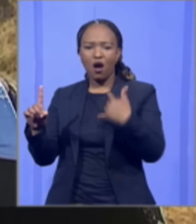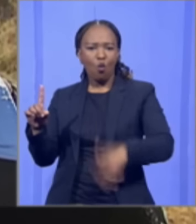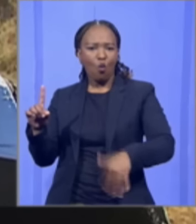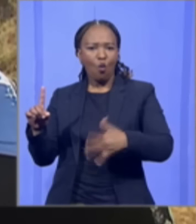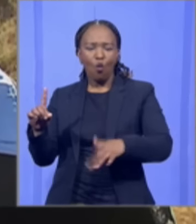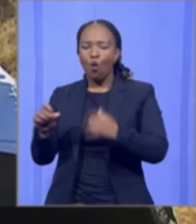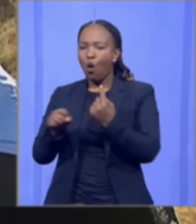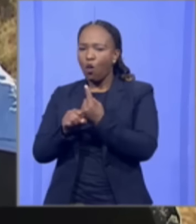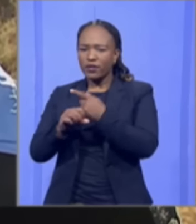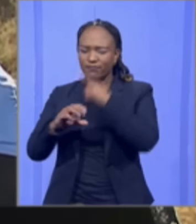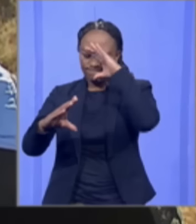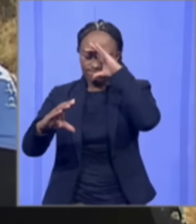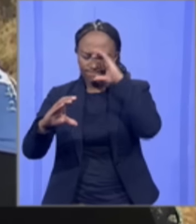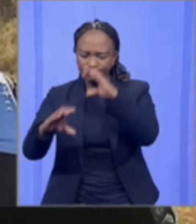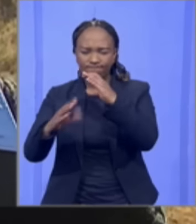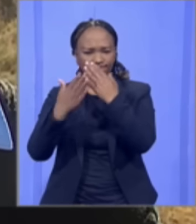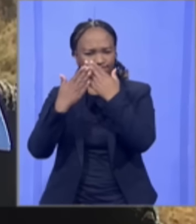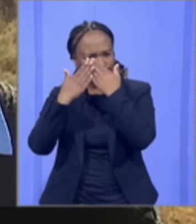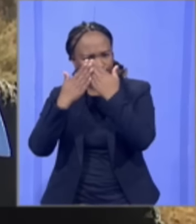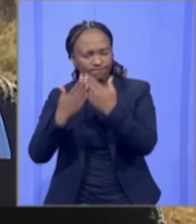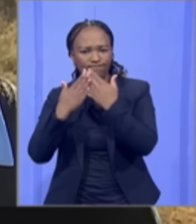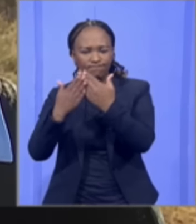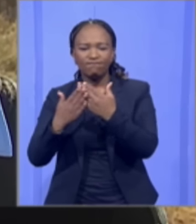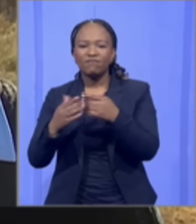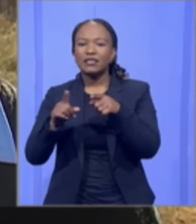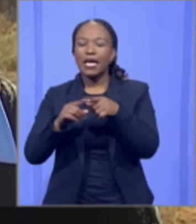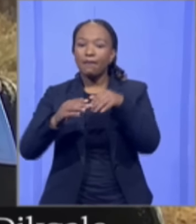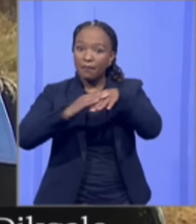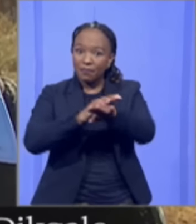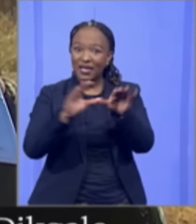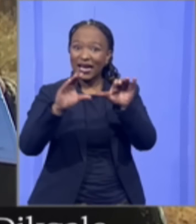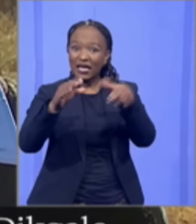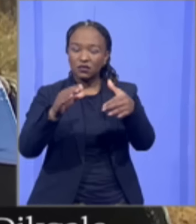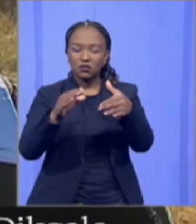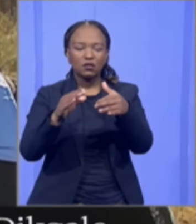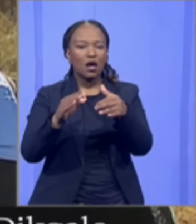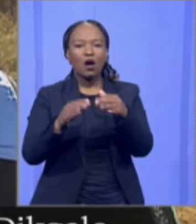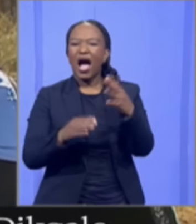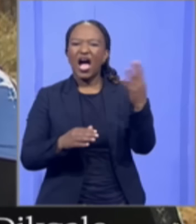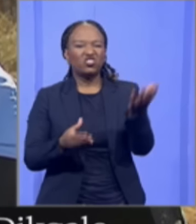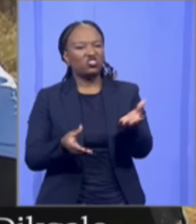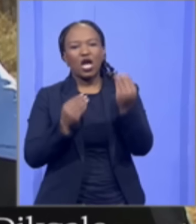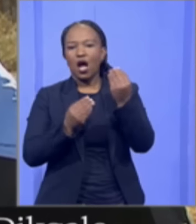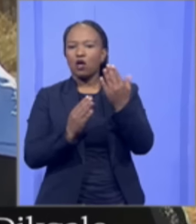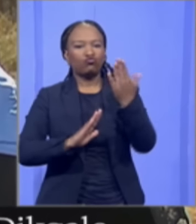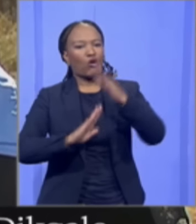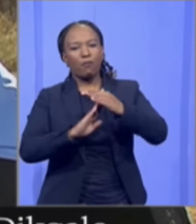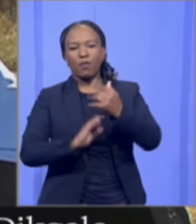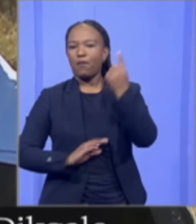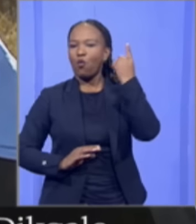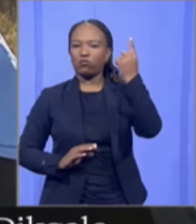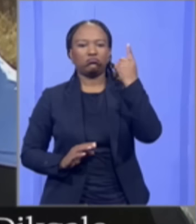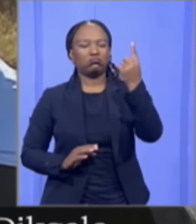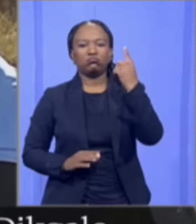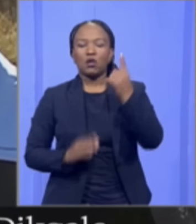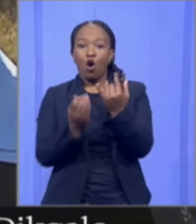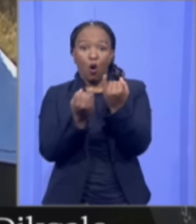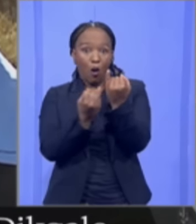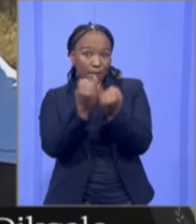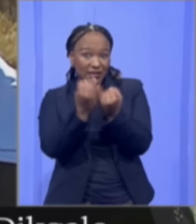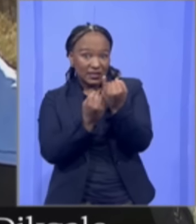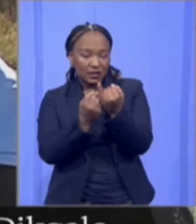tšage le ka sekolo e be ke tsena ka tlase o tšea number 1 gore le di-competition o wa tšea